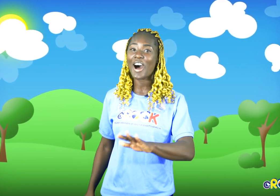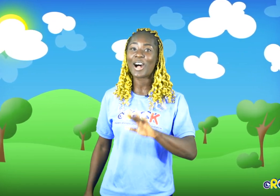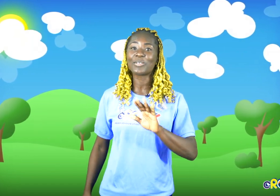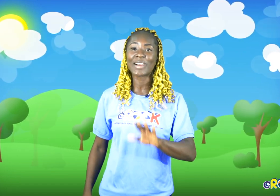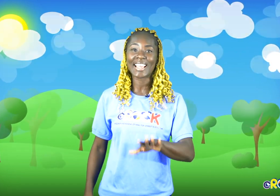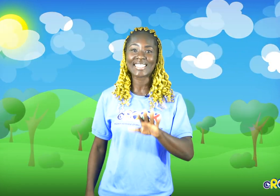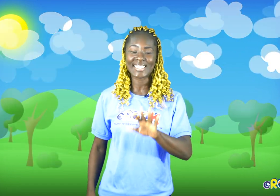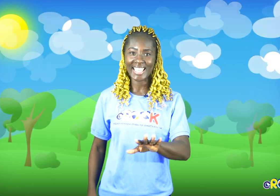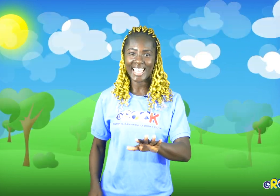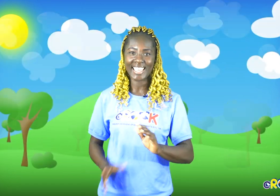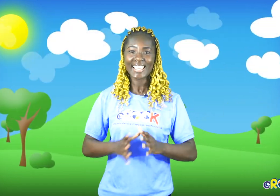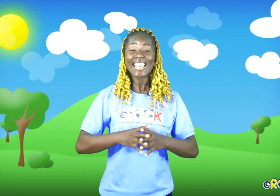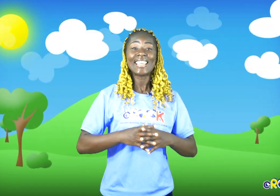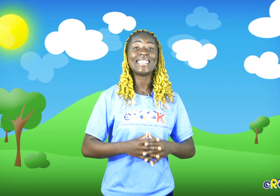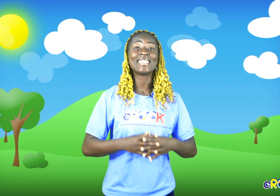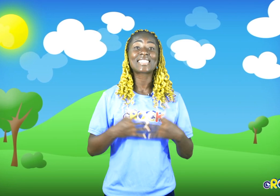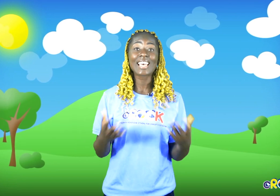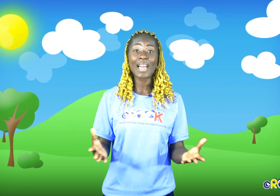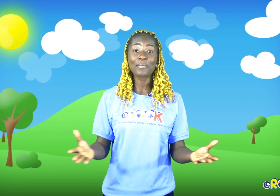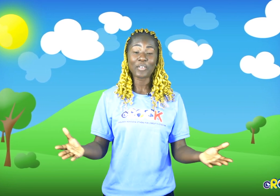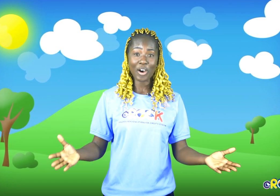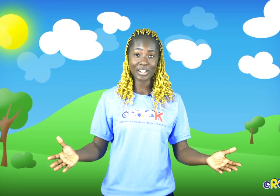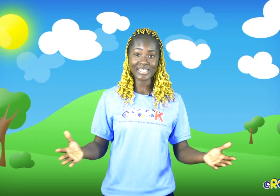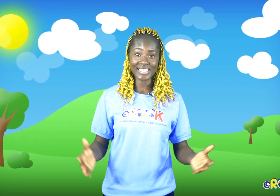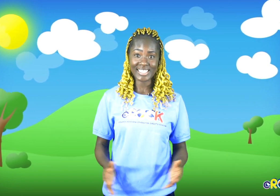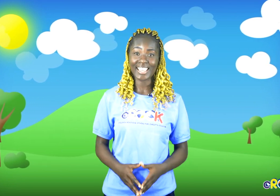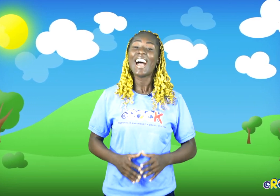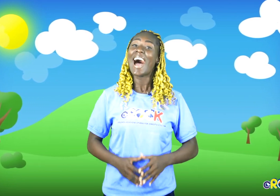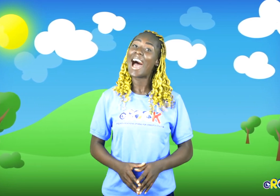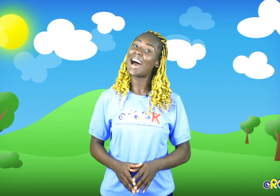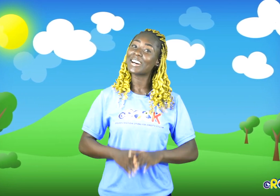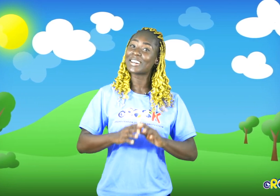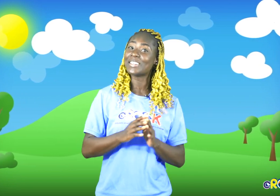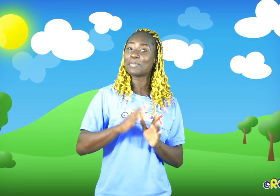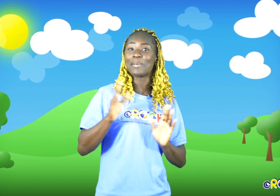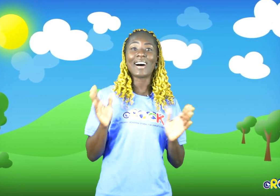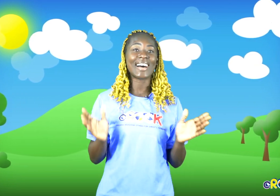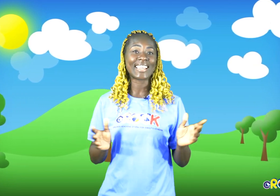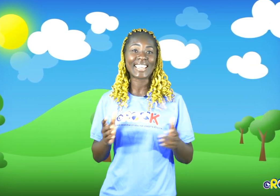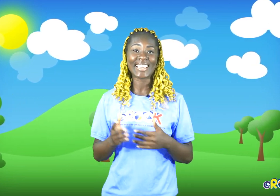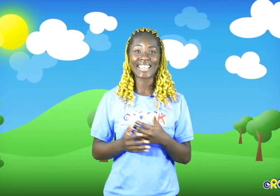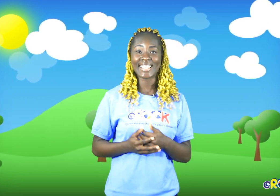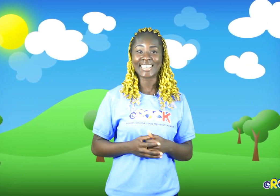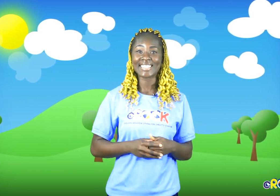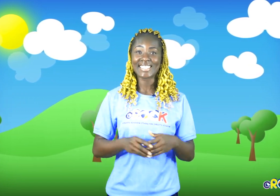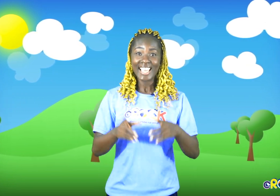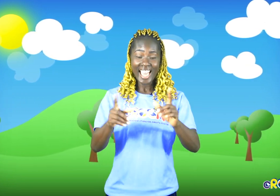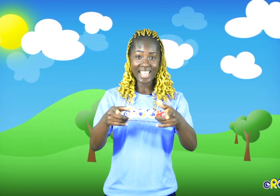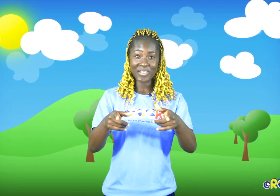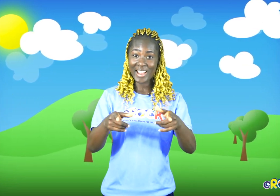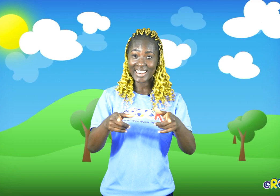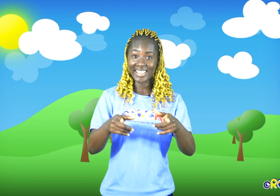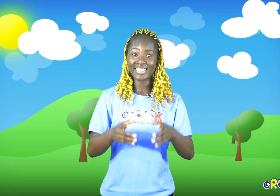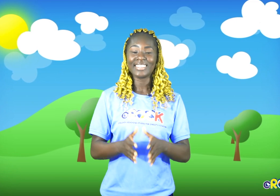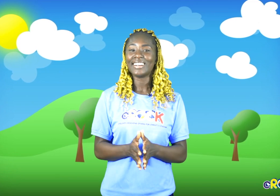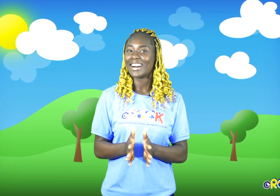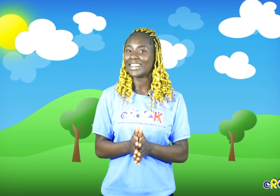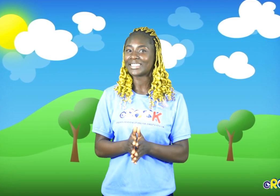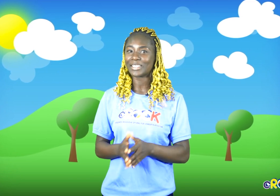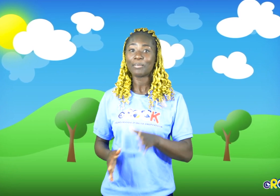we always say, it is time for us to say our good mornings. Are you